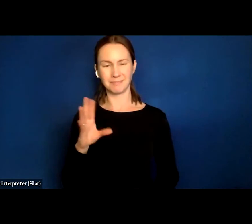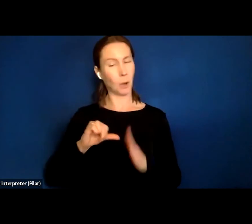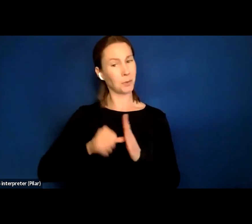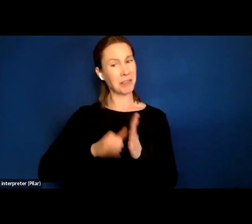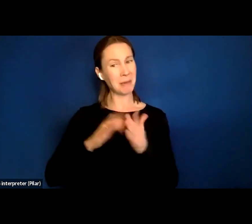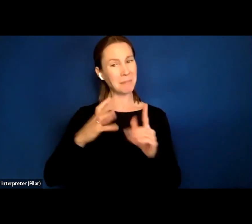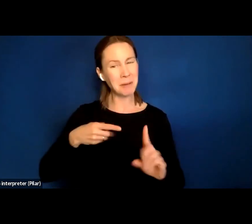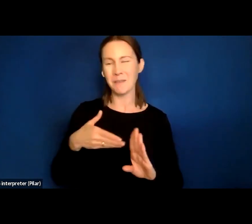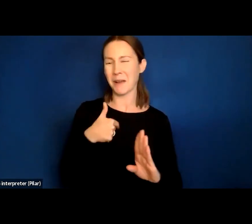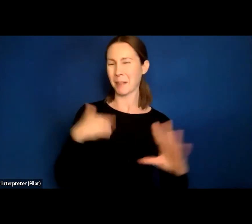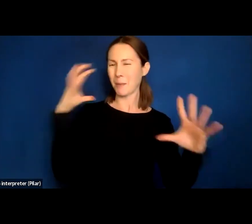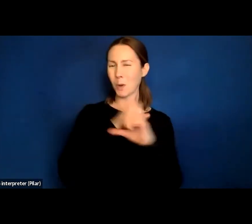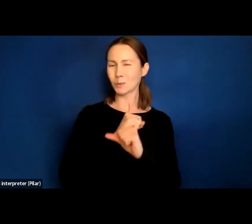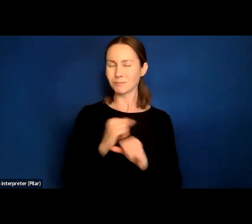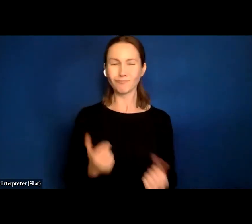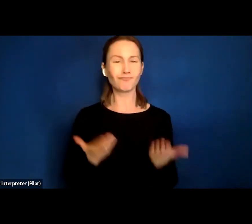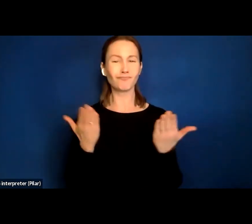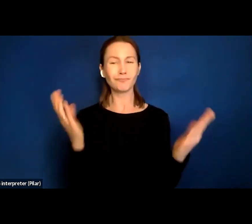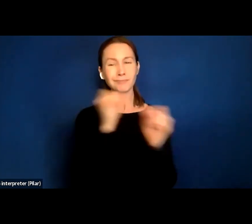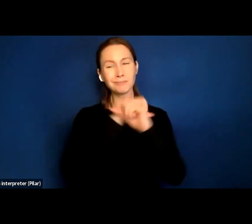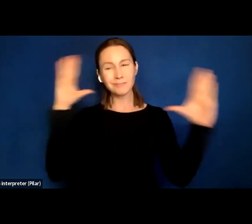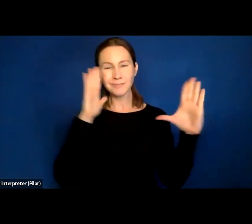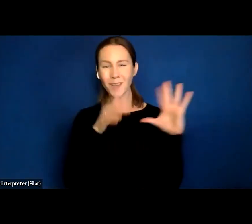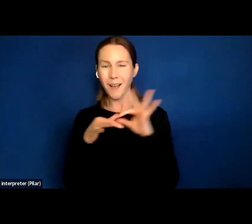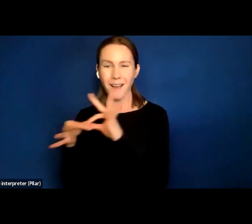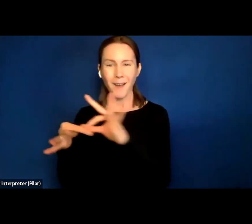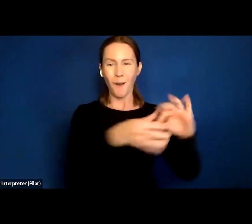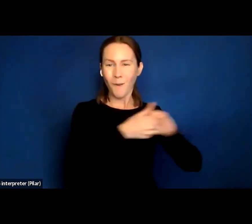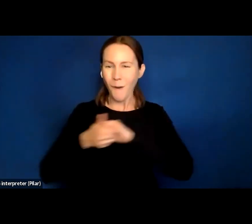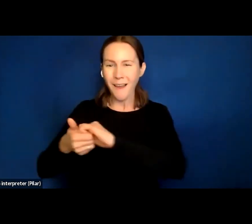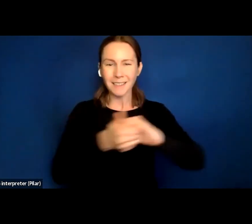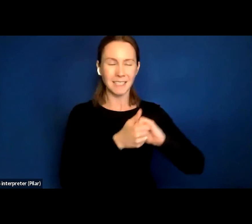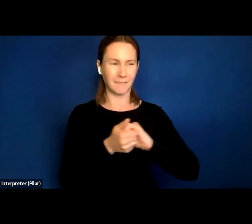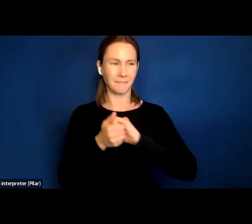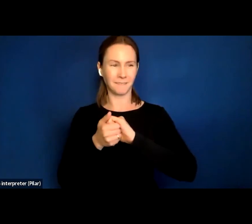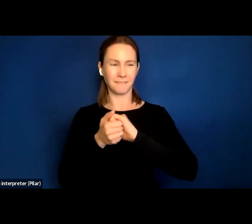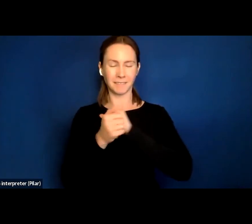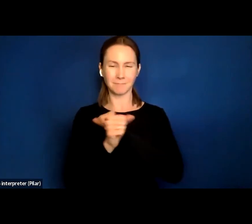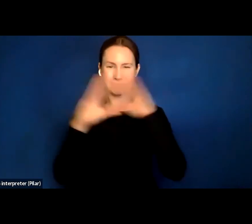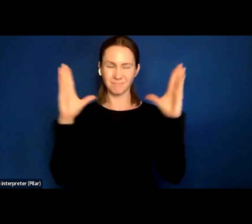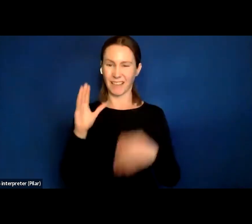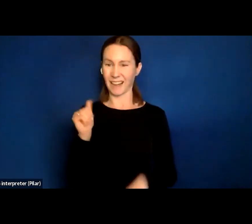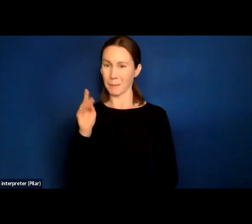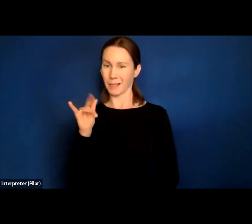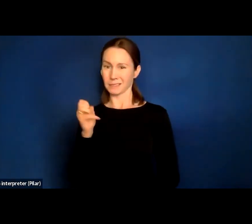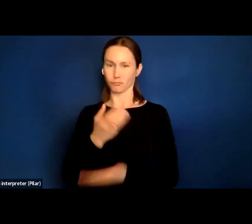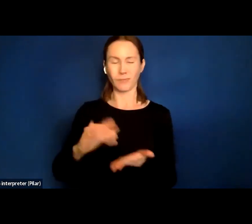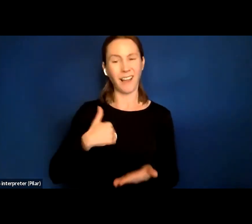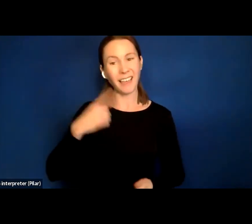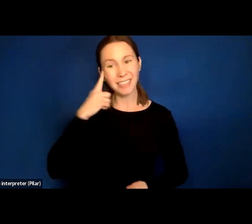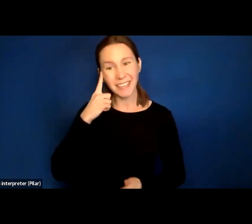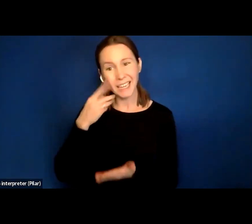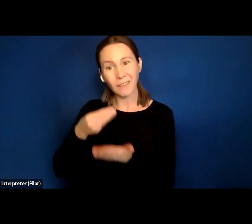want to offer an imagining of collective liberation from ableism and the role that I think funders and the philanthropic